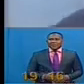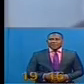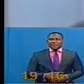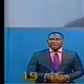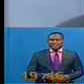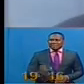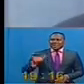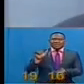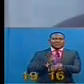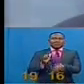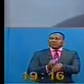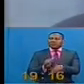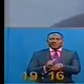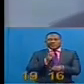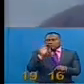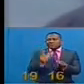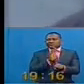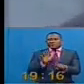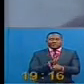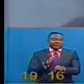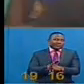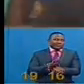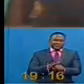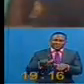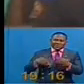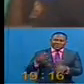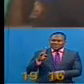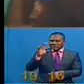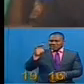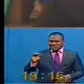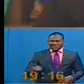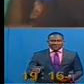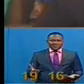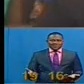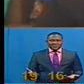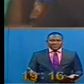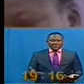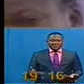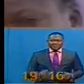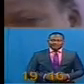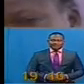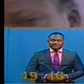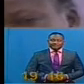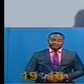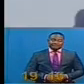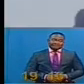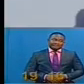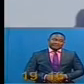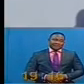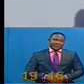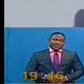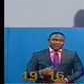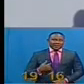the type of work that should give him 7% of the proceeds. Mr. Chairman,